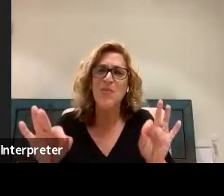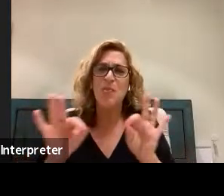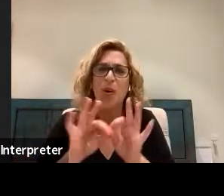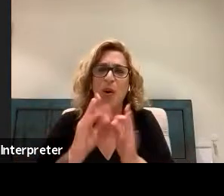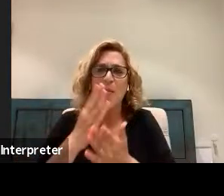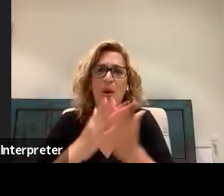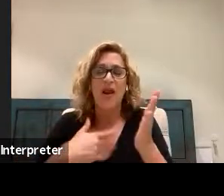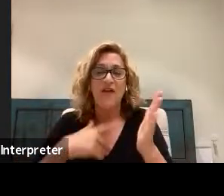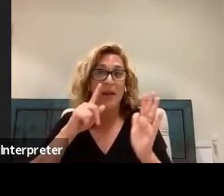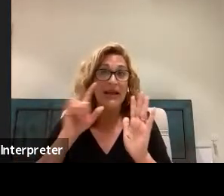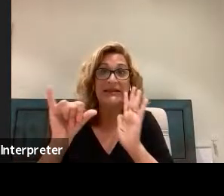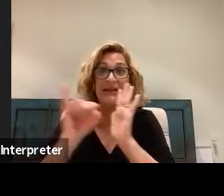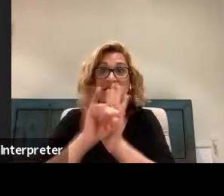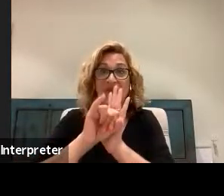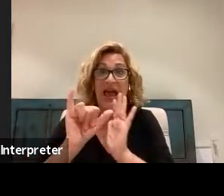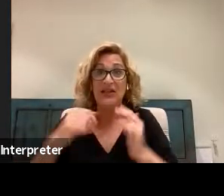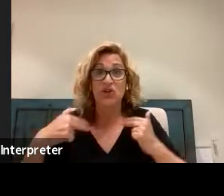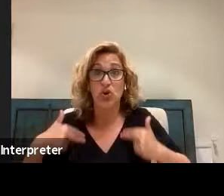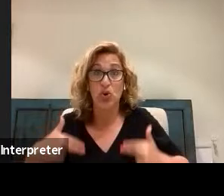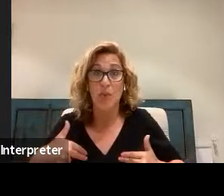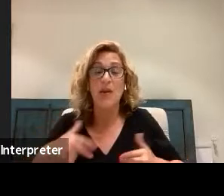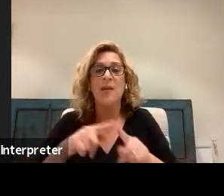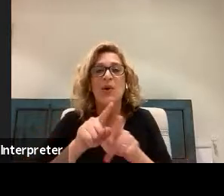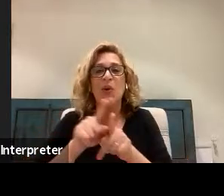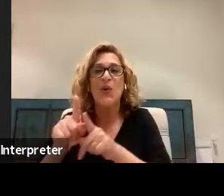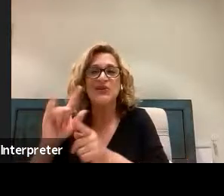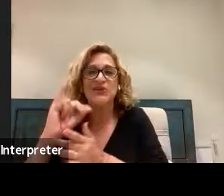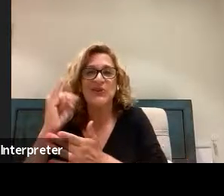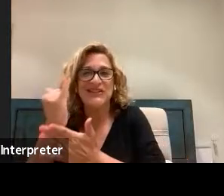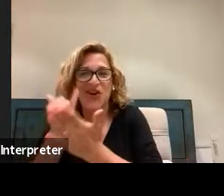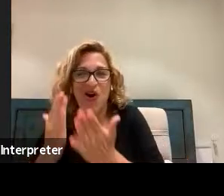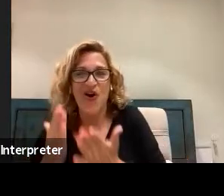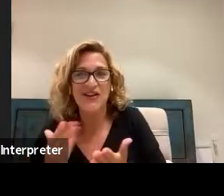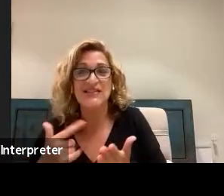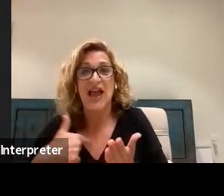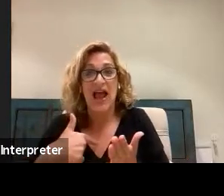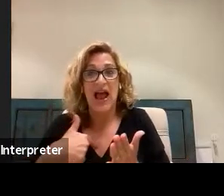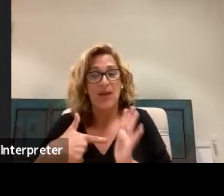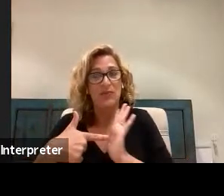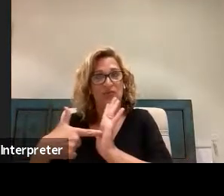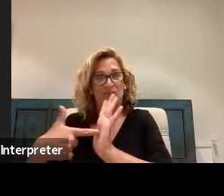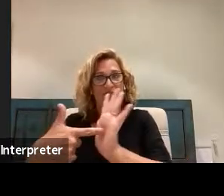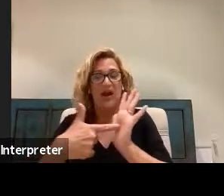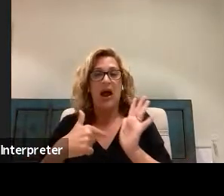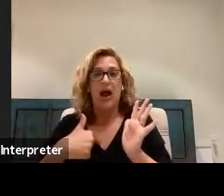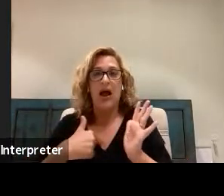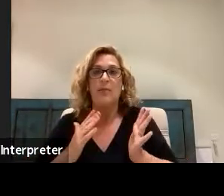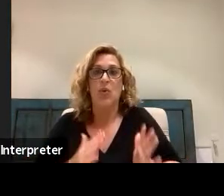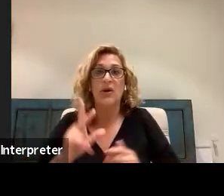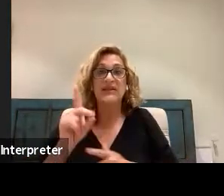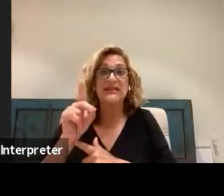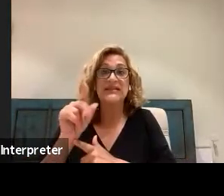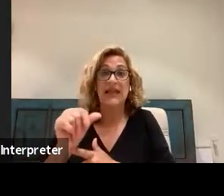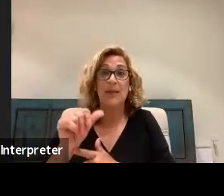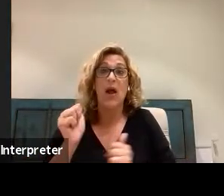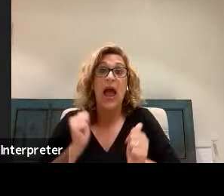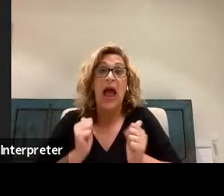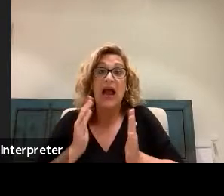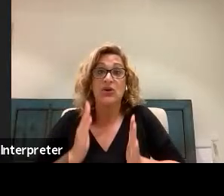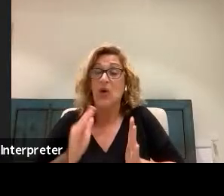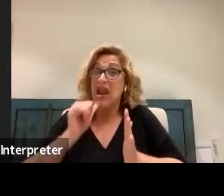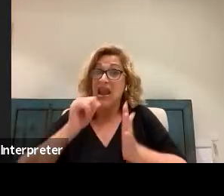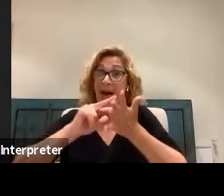identity as a human, but also as an artist, right? I am putting it out there. I am a disabled actor. That doesn't mean that every role